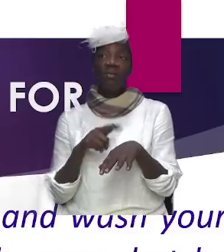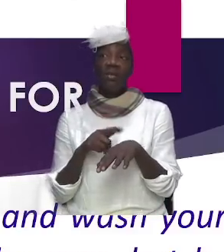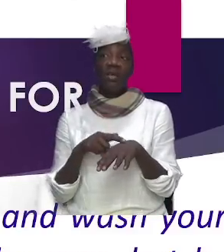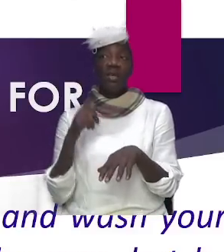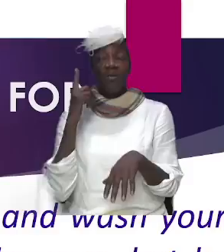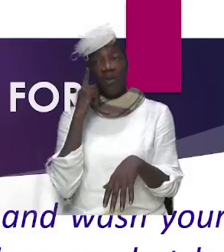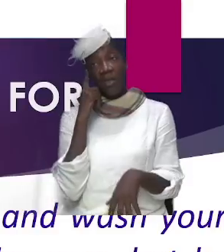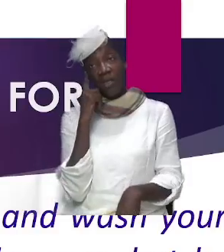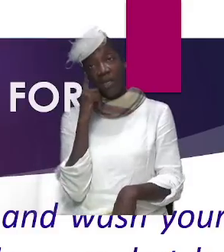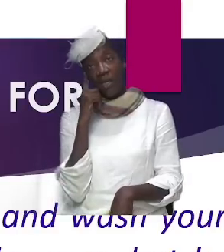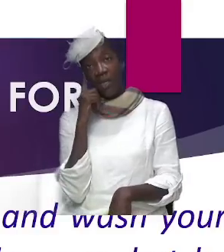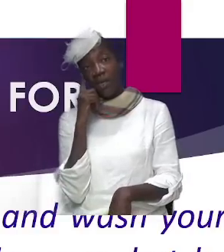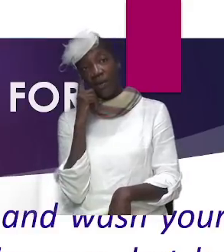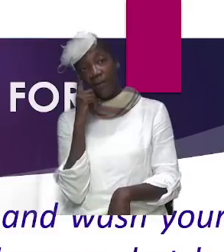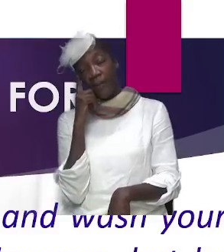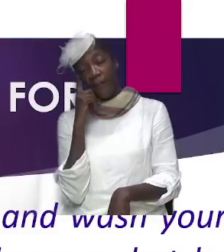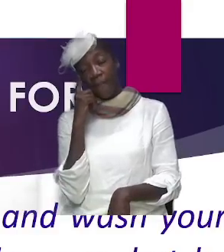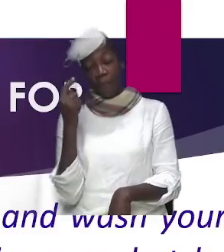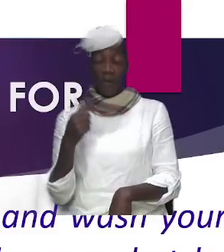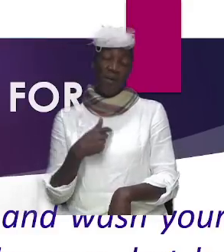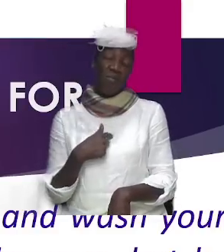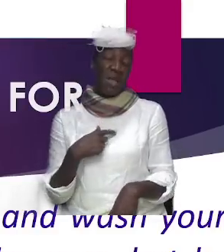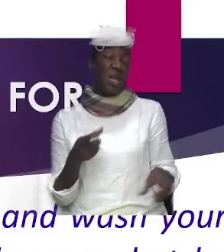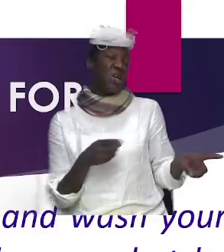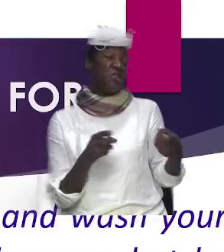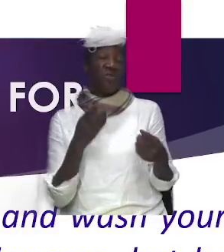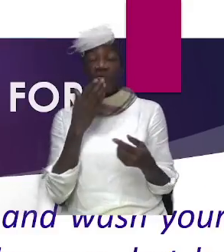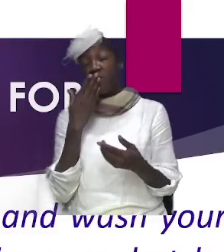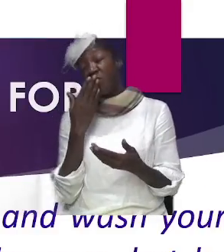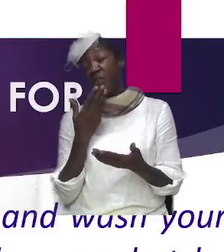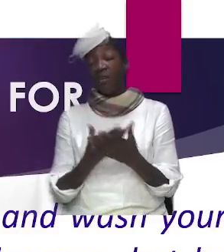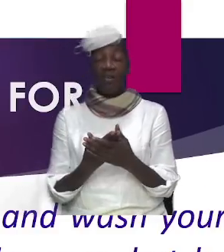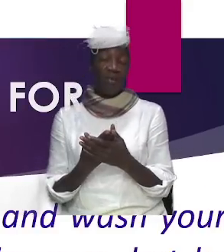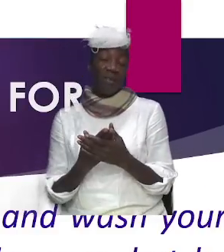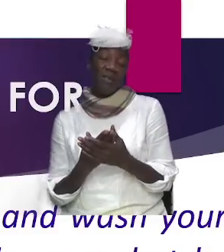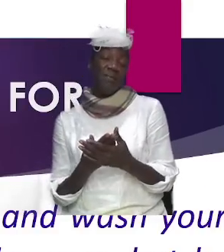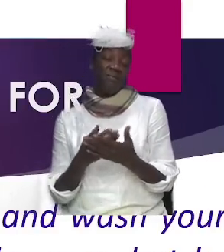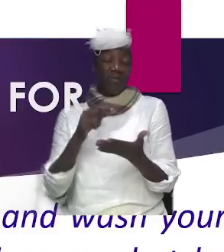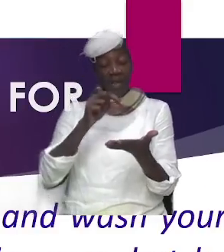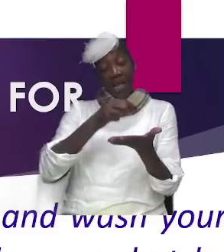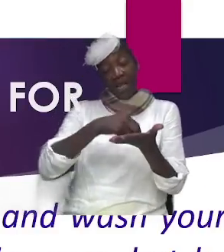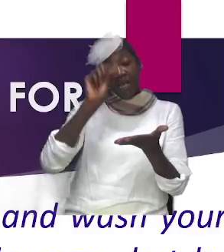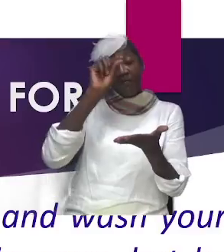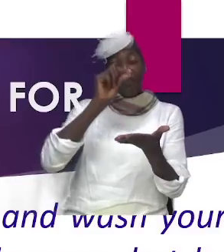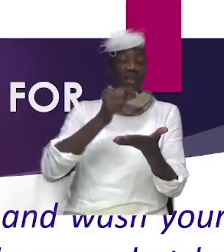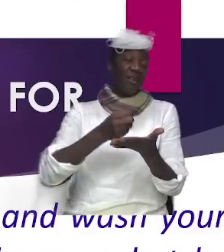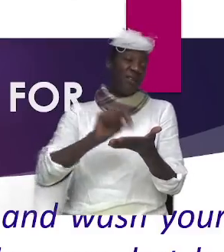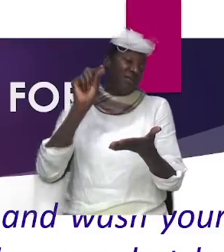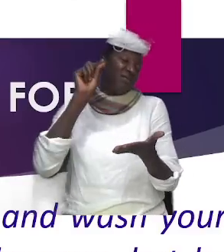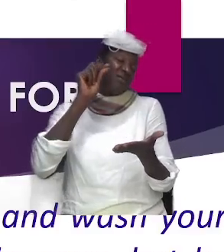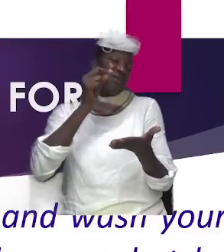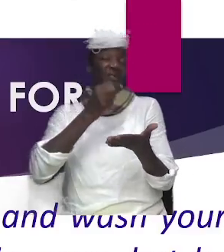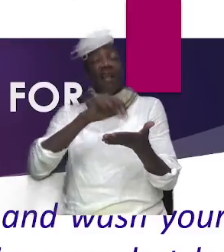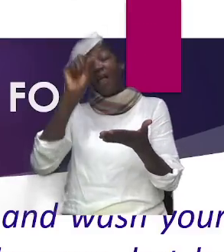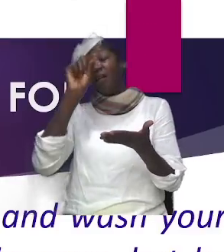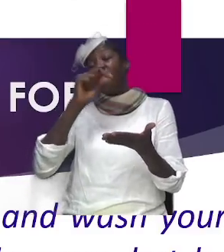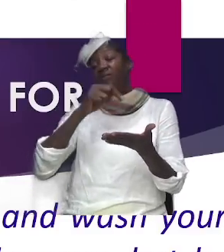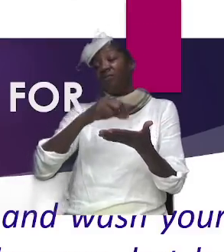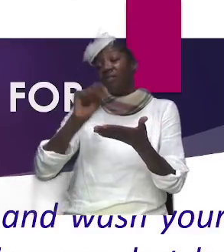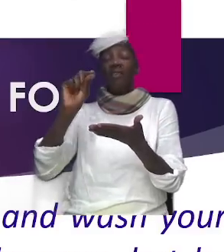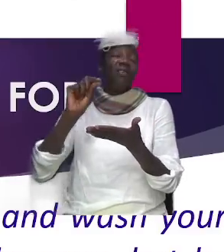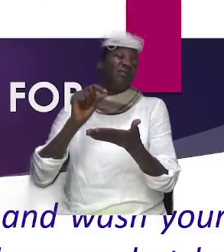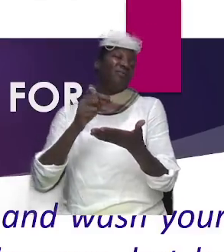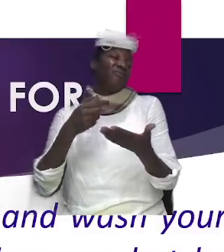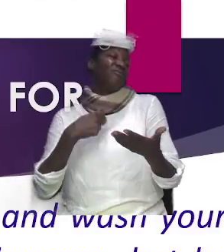impression I'm doing good, and we are marking ourselves and we're giving ourselves high grade because we give